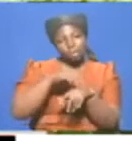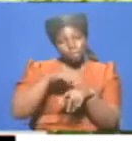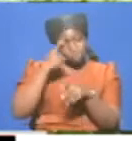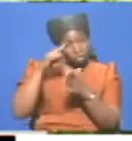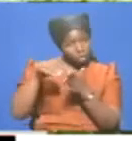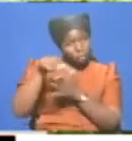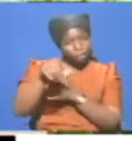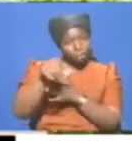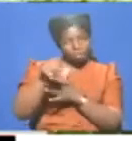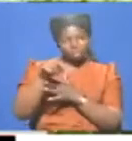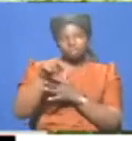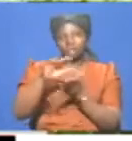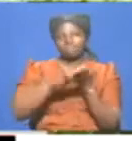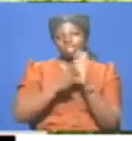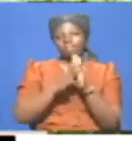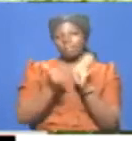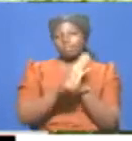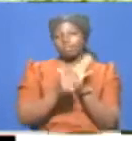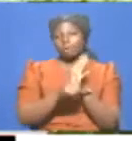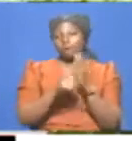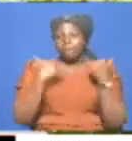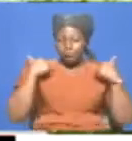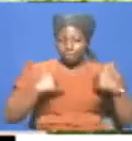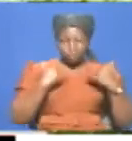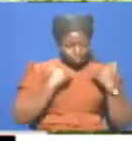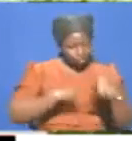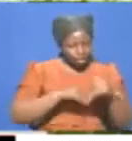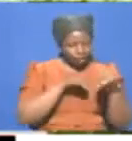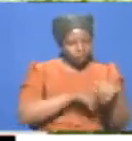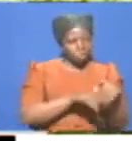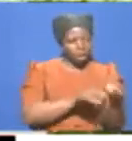shida. Nimejaribu kufuata payment yangu,